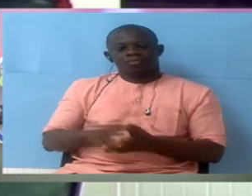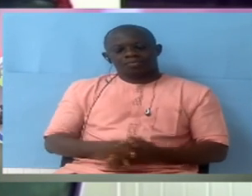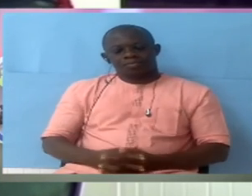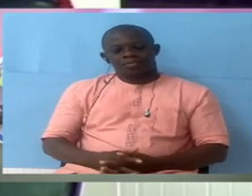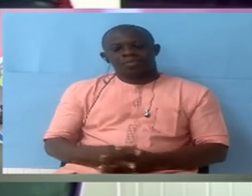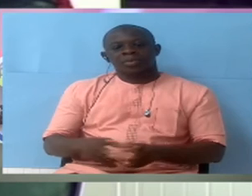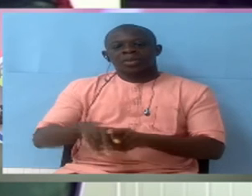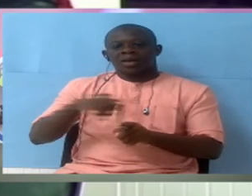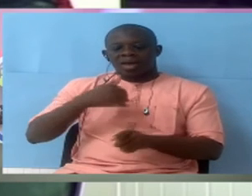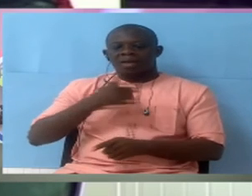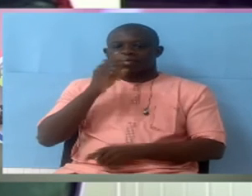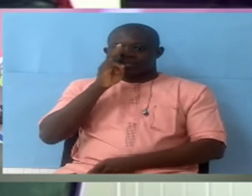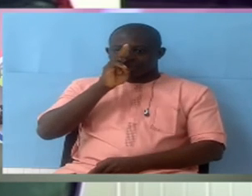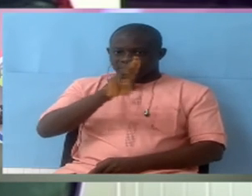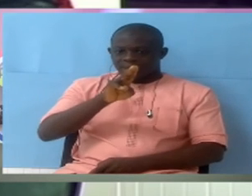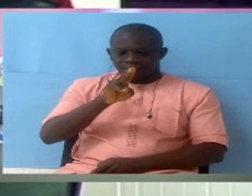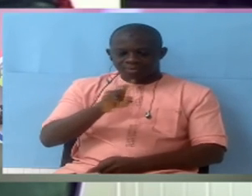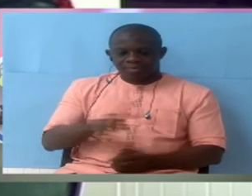I try to